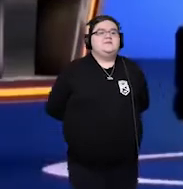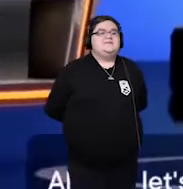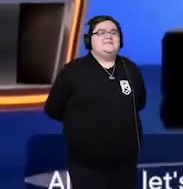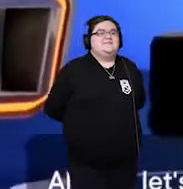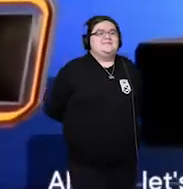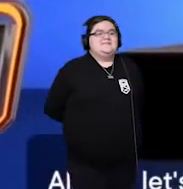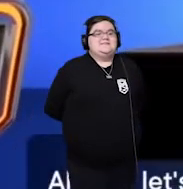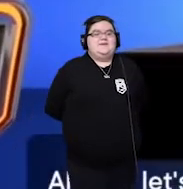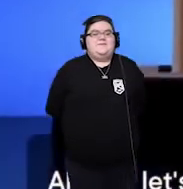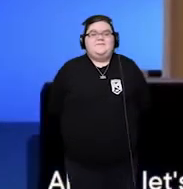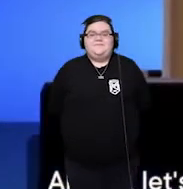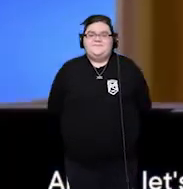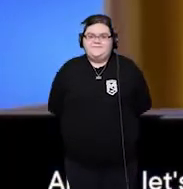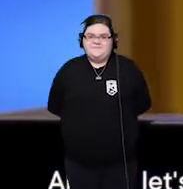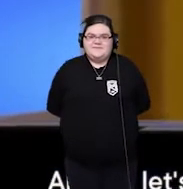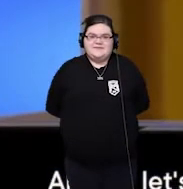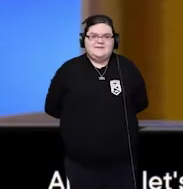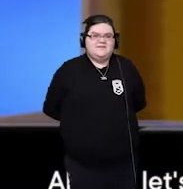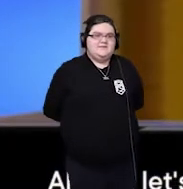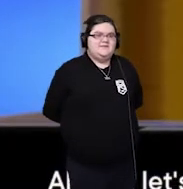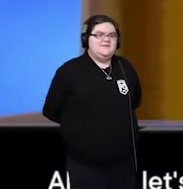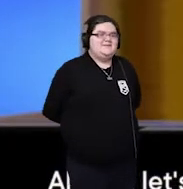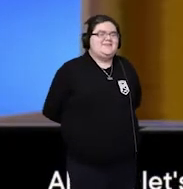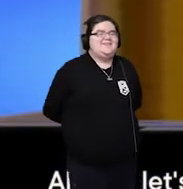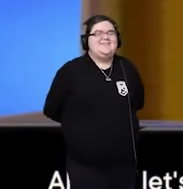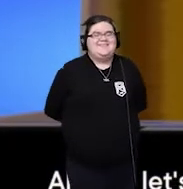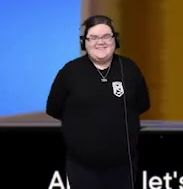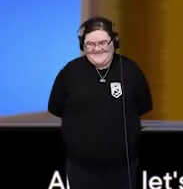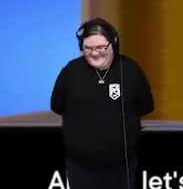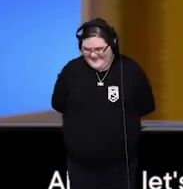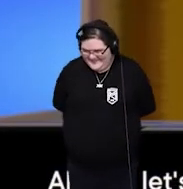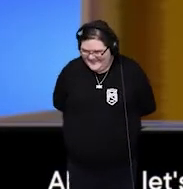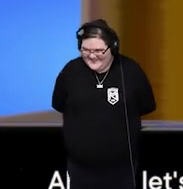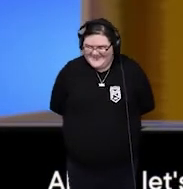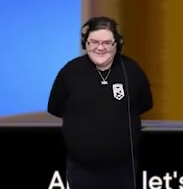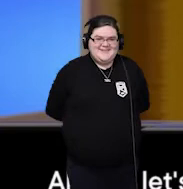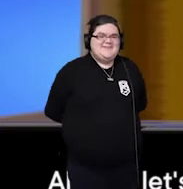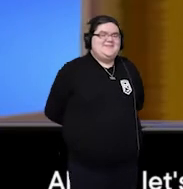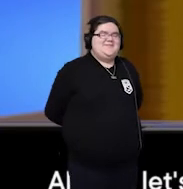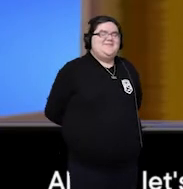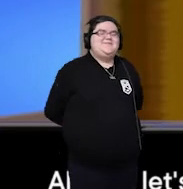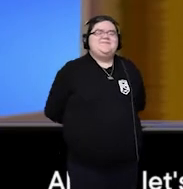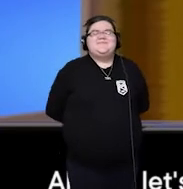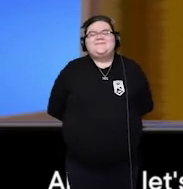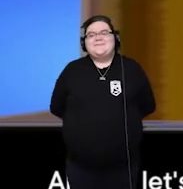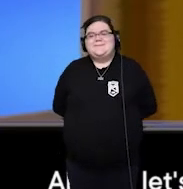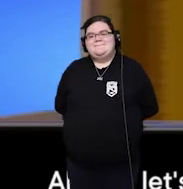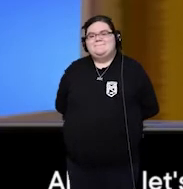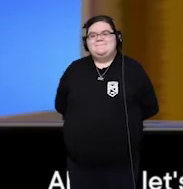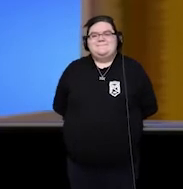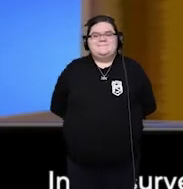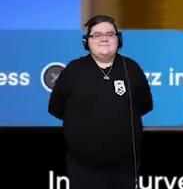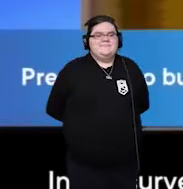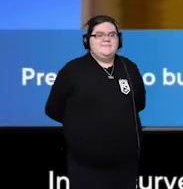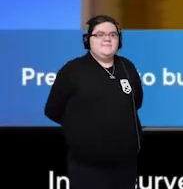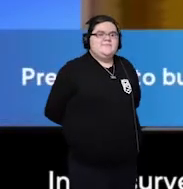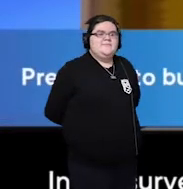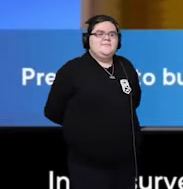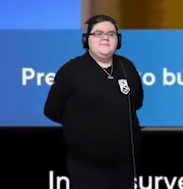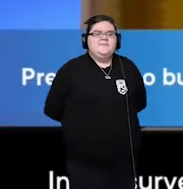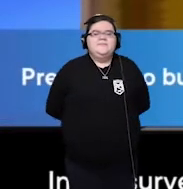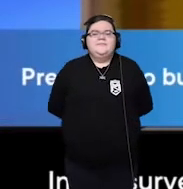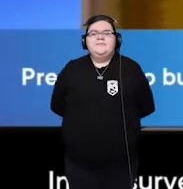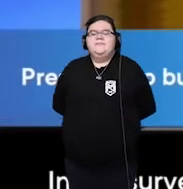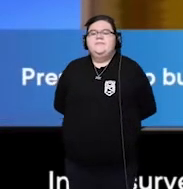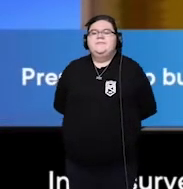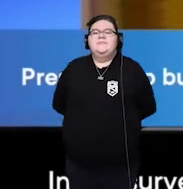Four. All right. Let's sweep. Don't matter because we can beat him up. All the point values for this question have been doubled. In our